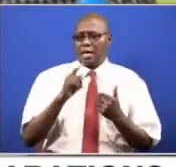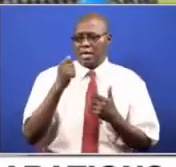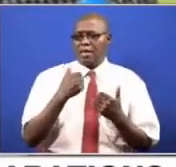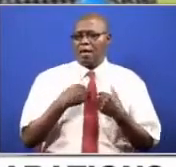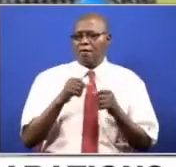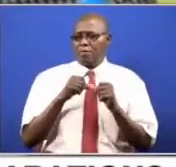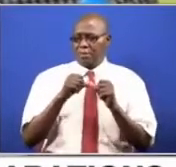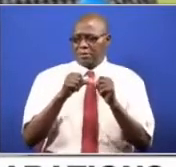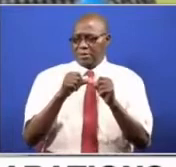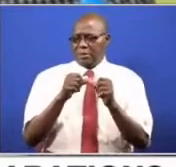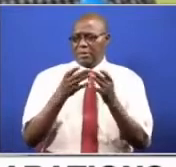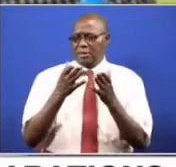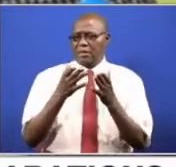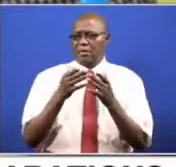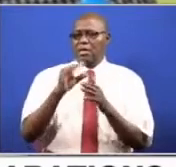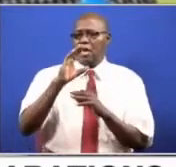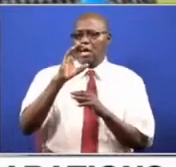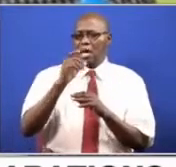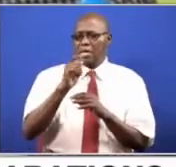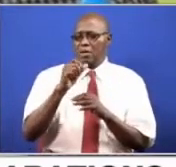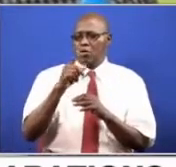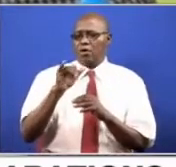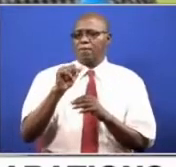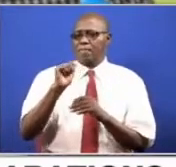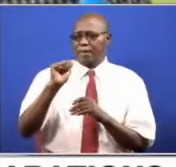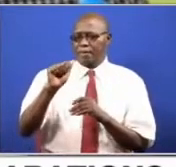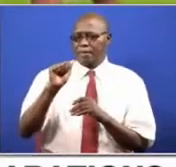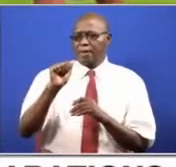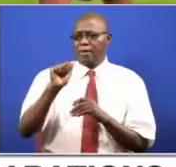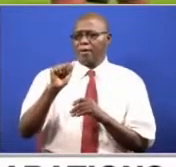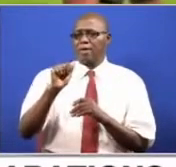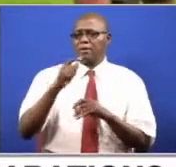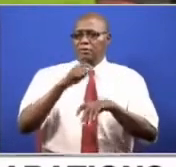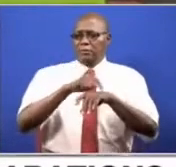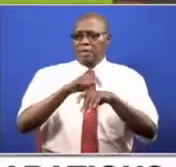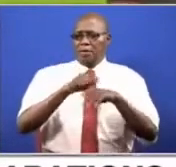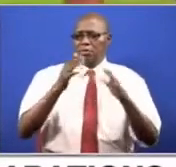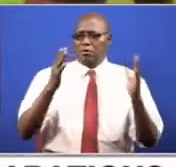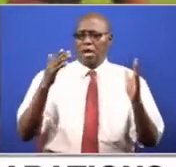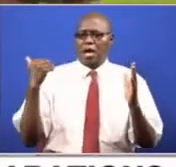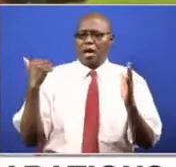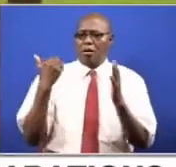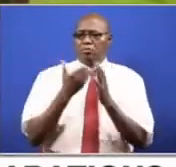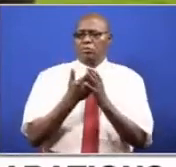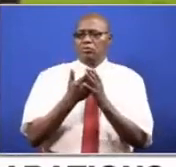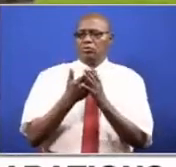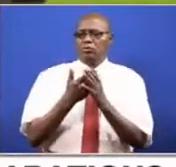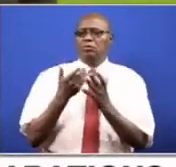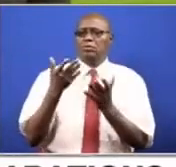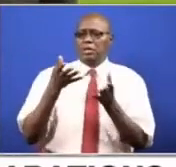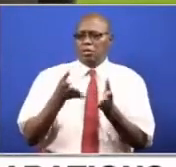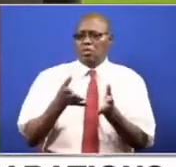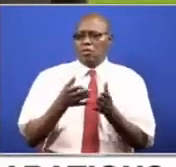Kenya has maintained in its category A for the rest of that time I talked about, up to and including now.